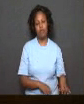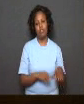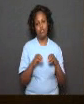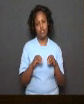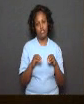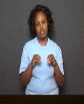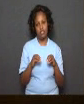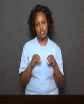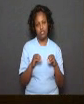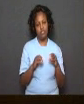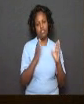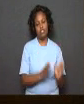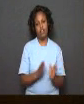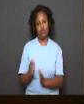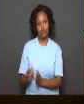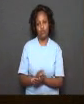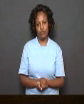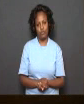Students, let's get ready.